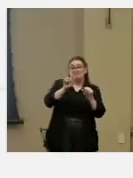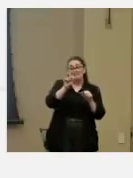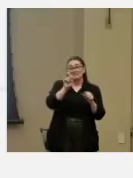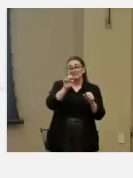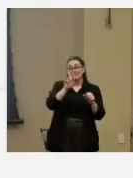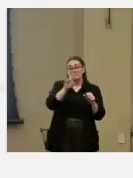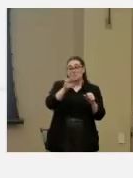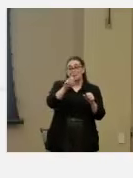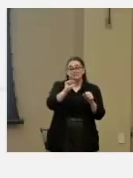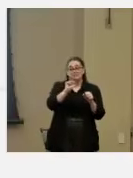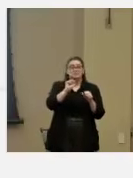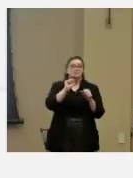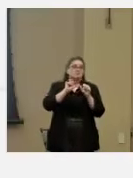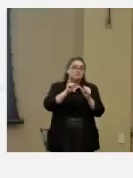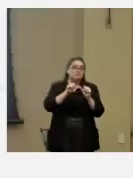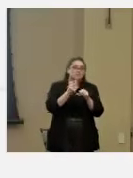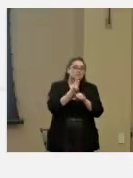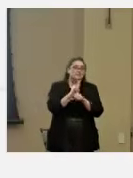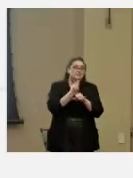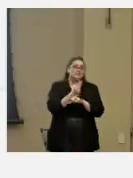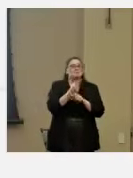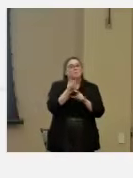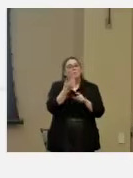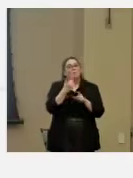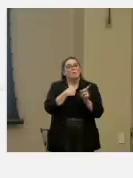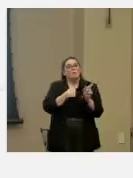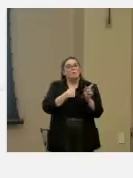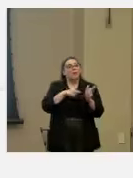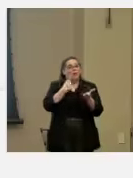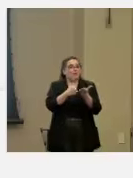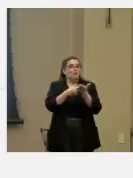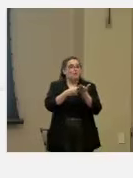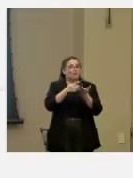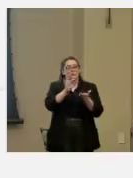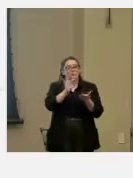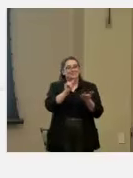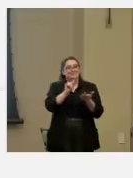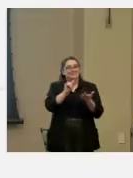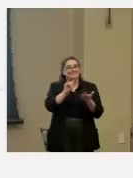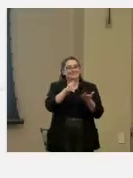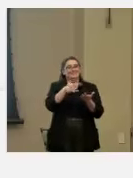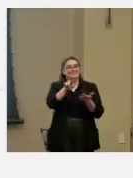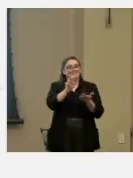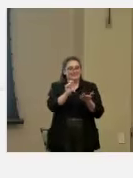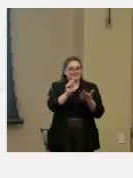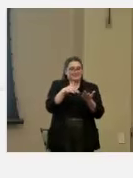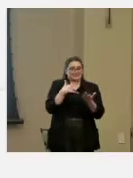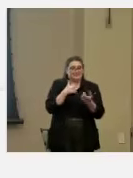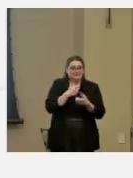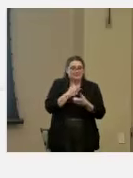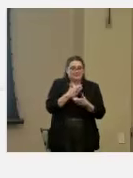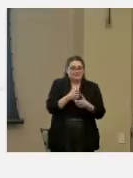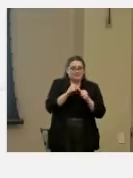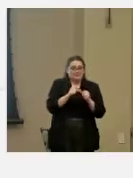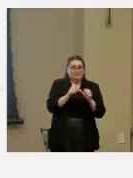factors in fatigue. So that's why fatigue is a really, I believe, good marker to examine in lupus patients and to see how